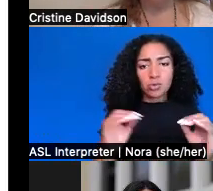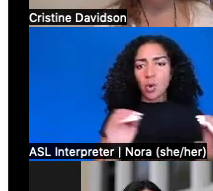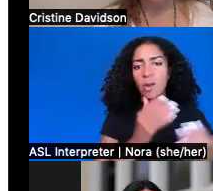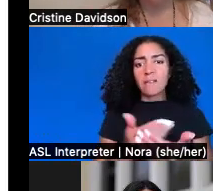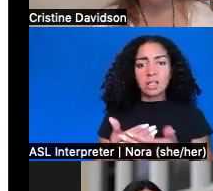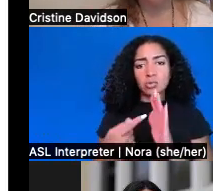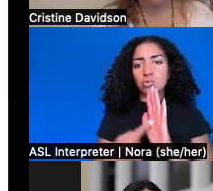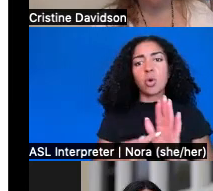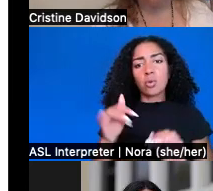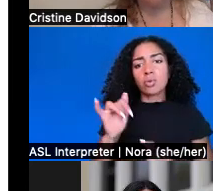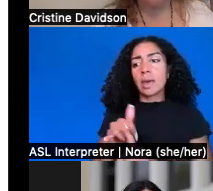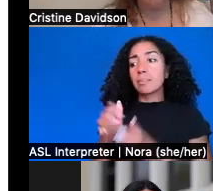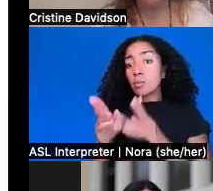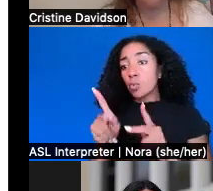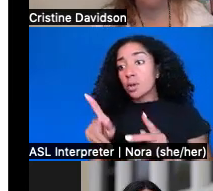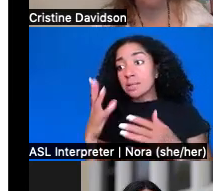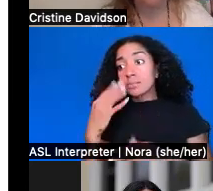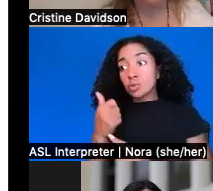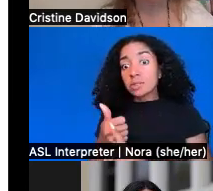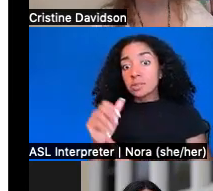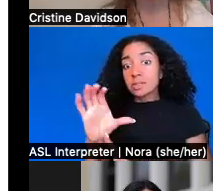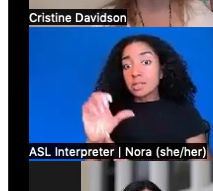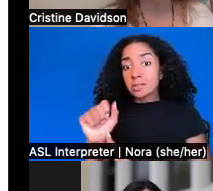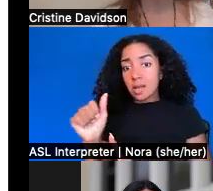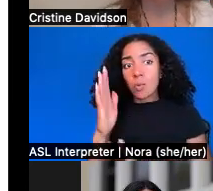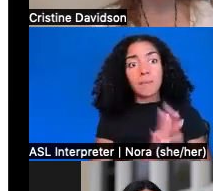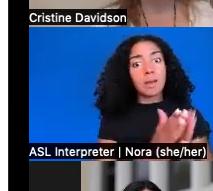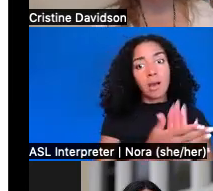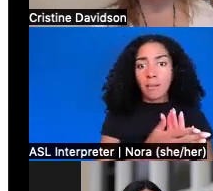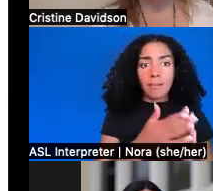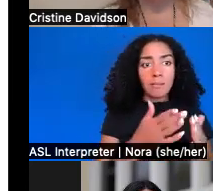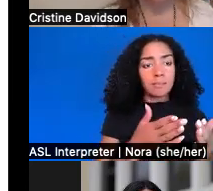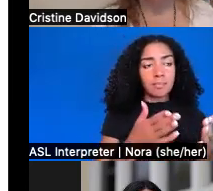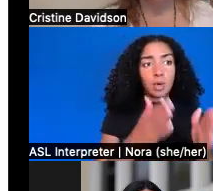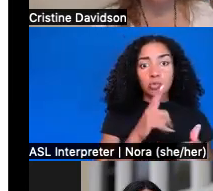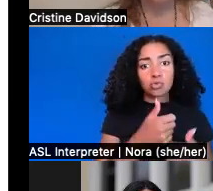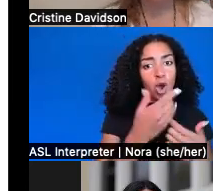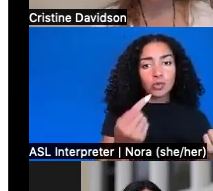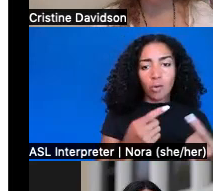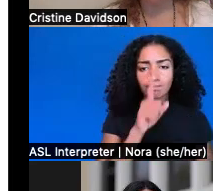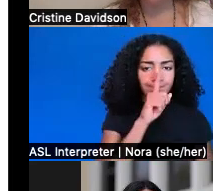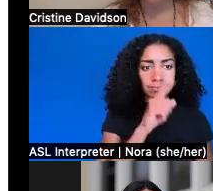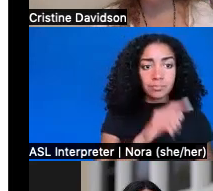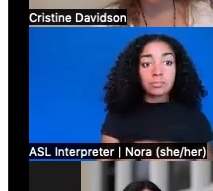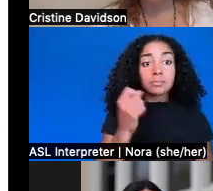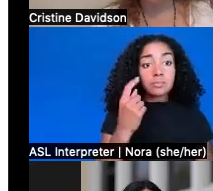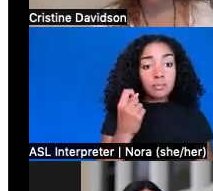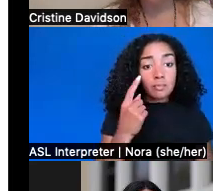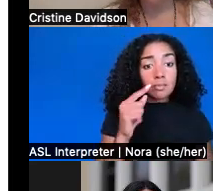And female victims, by the numbers, statistically significantly at lower rates,